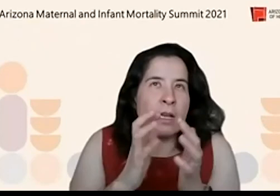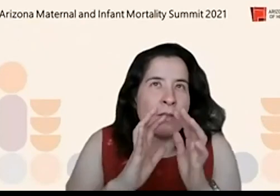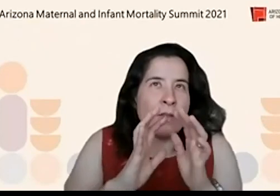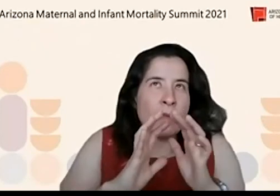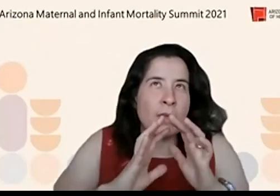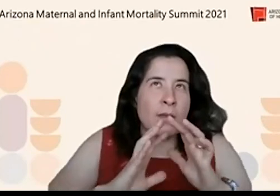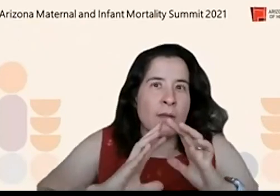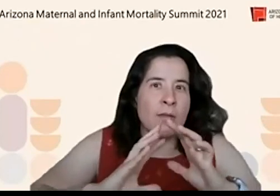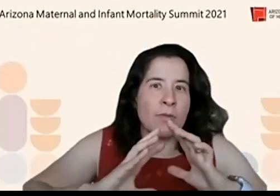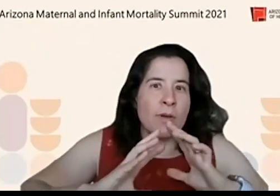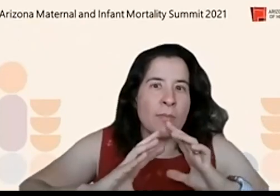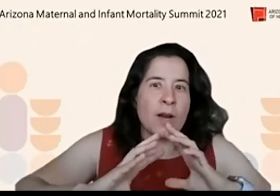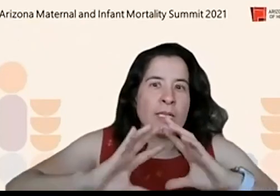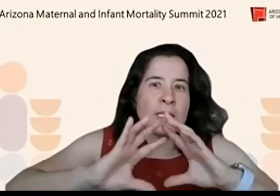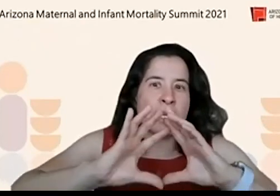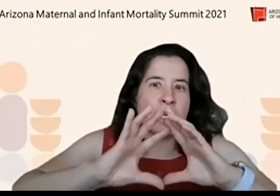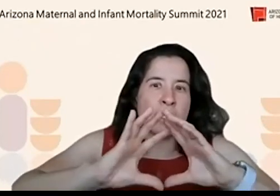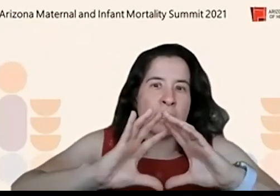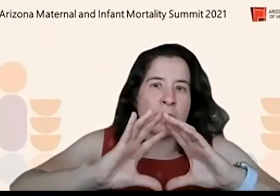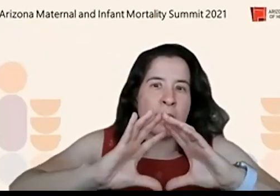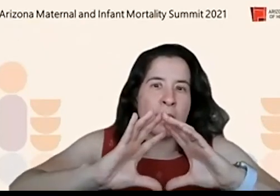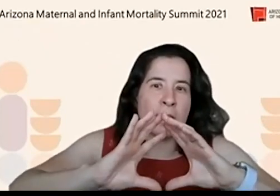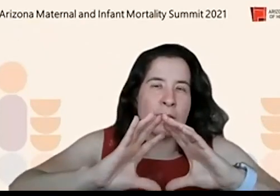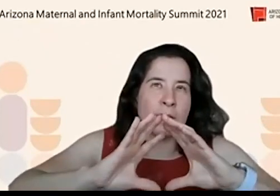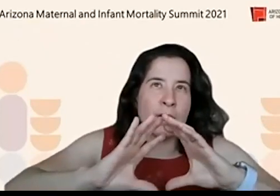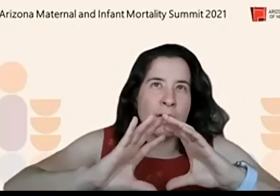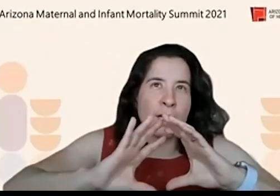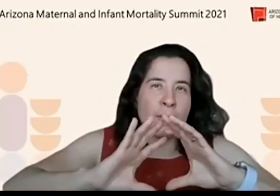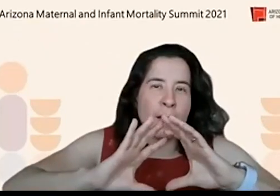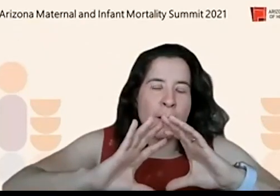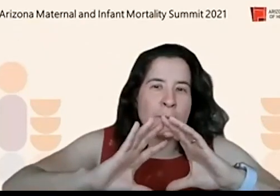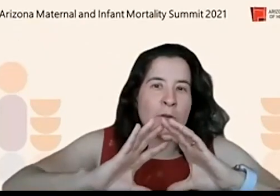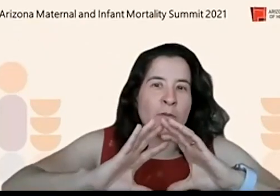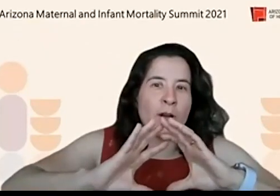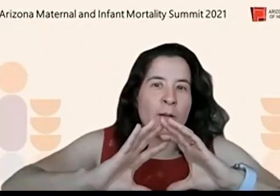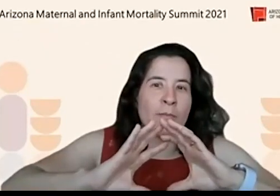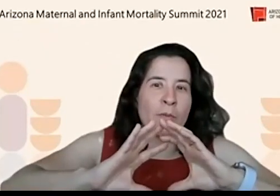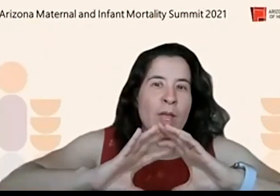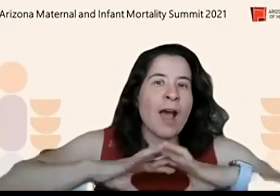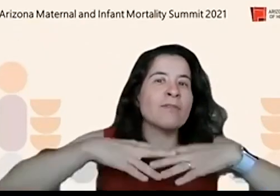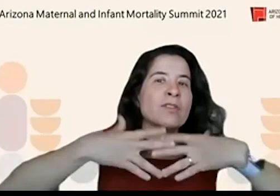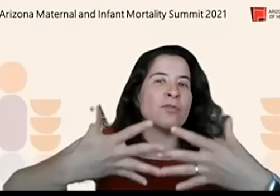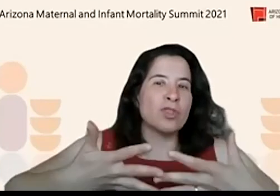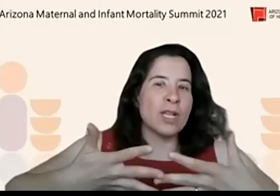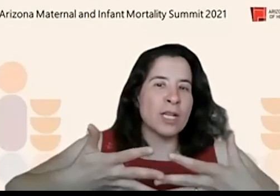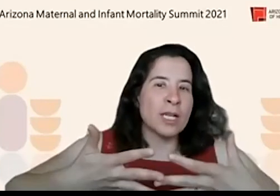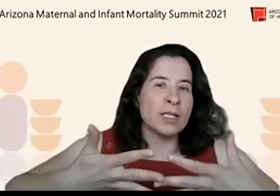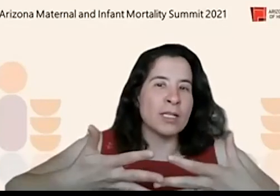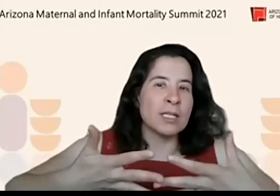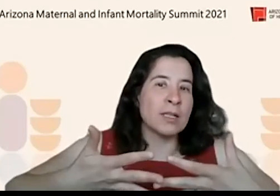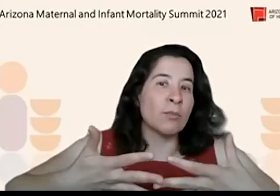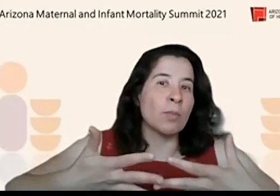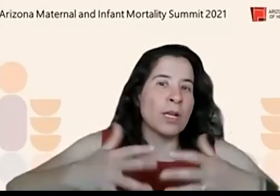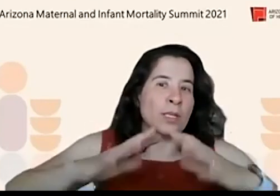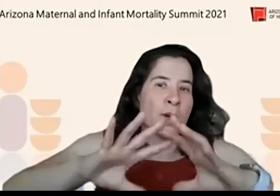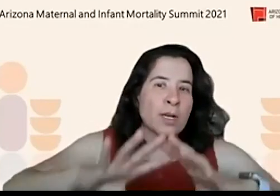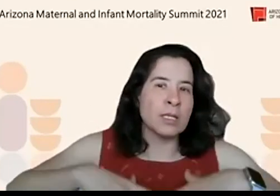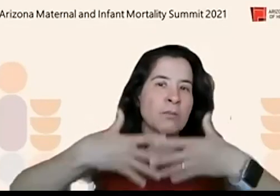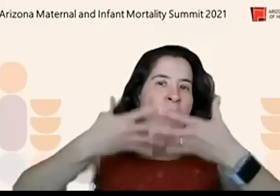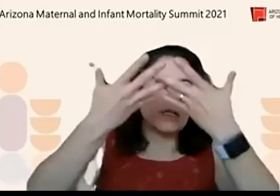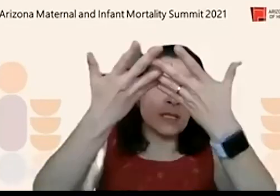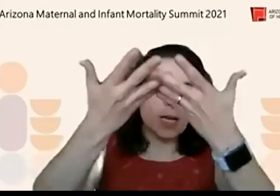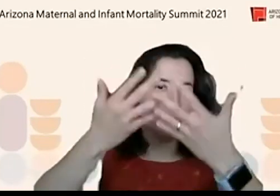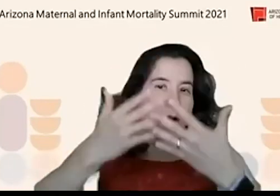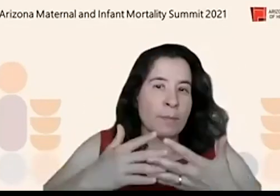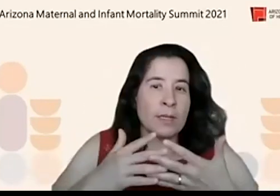that the pregnancy is sort of, we have certain genetic tendencies that we're bringing to